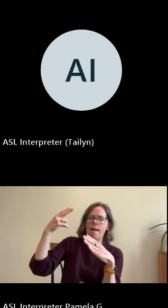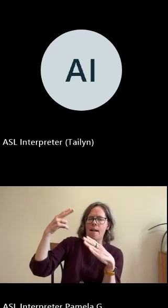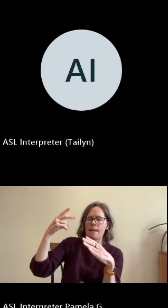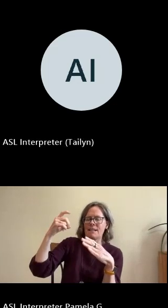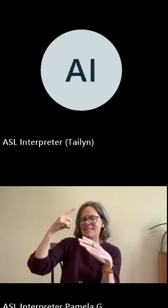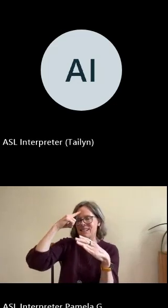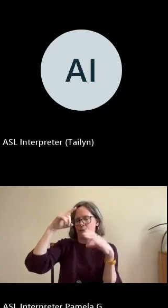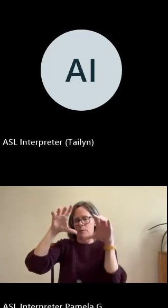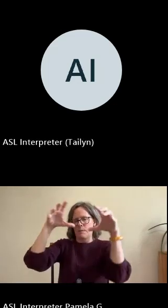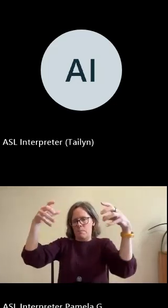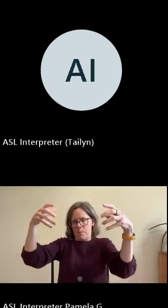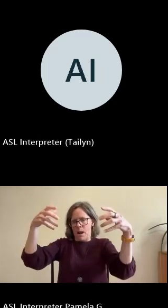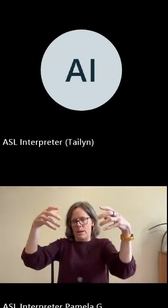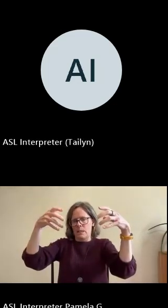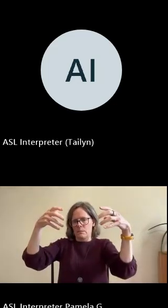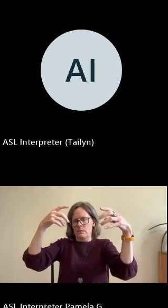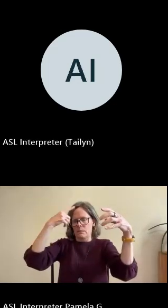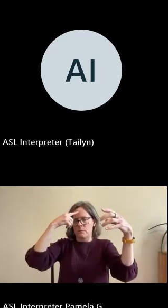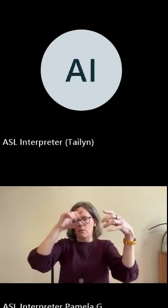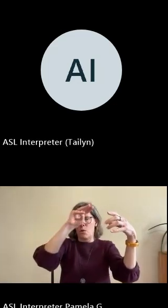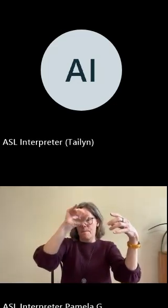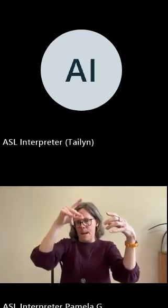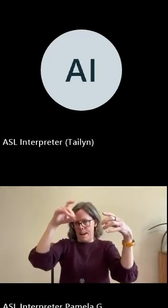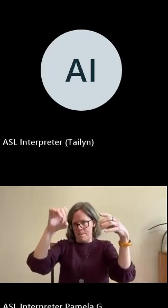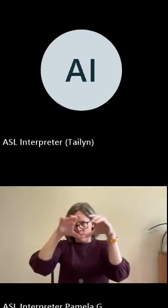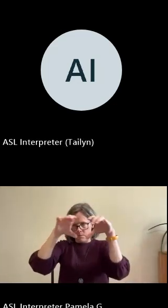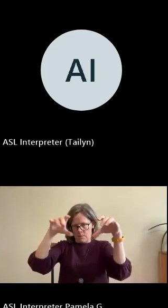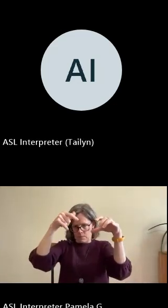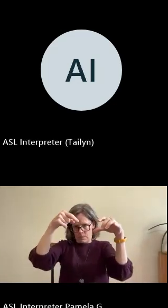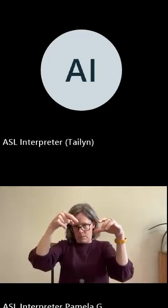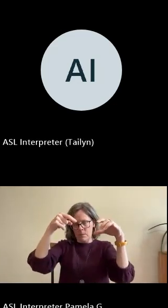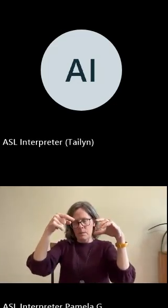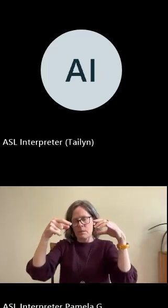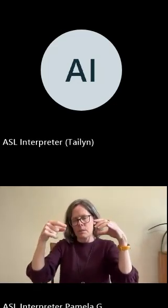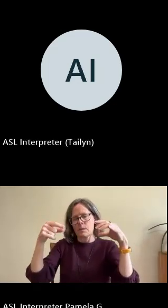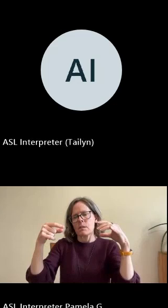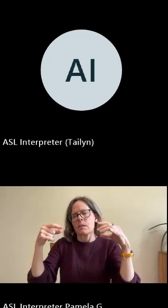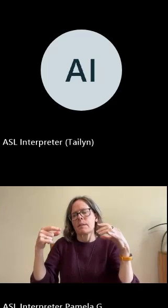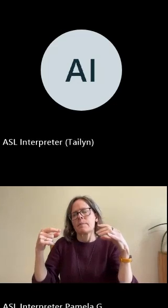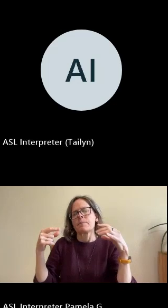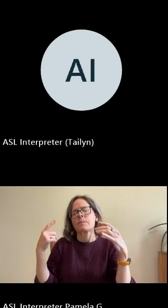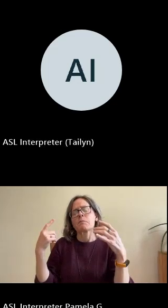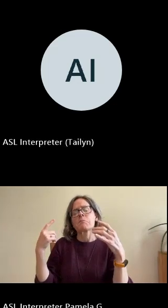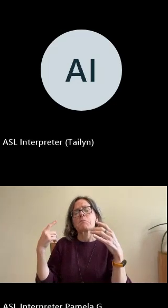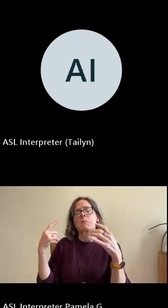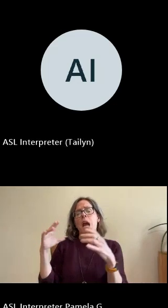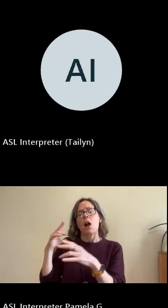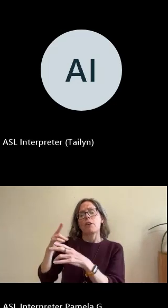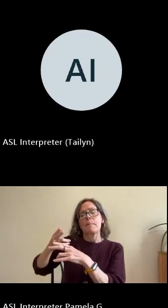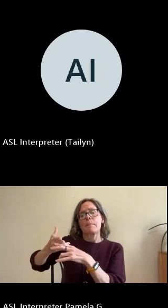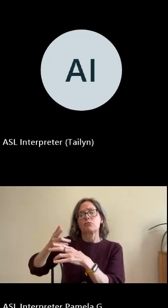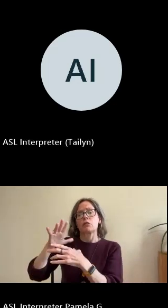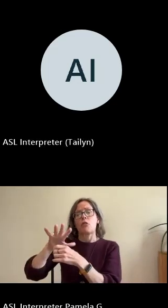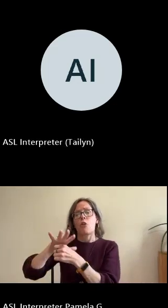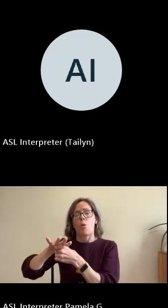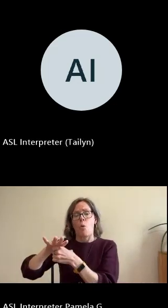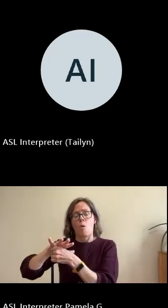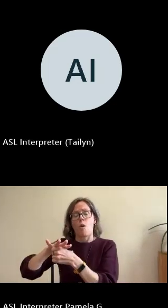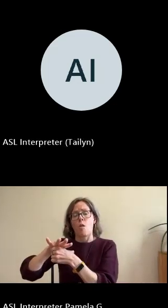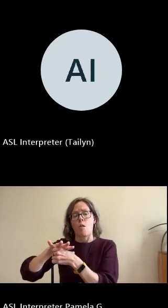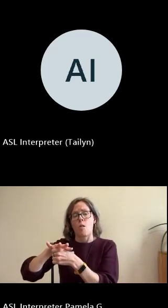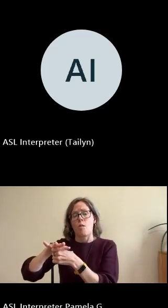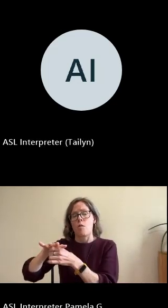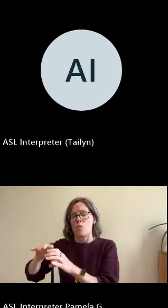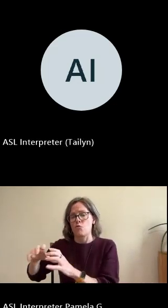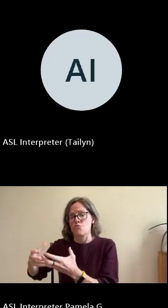our organization. And I mentioned our locals, and we'll